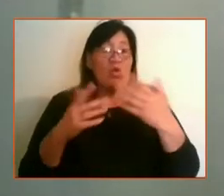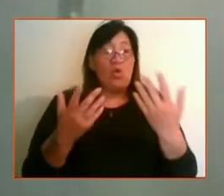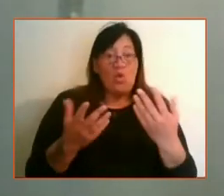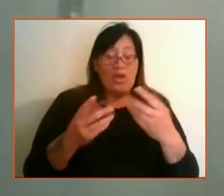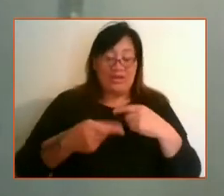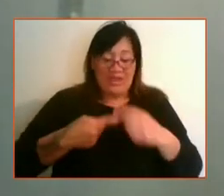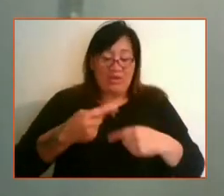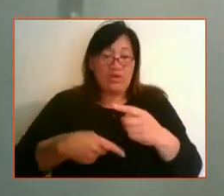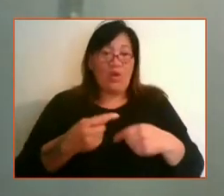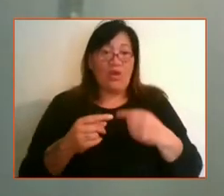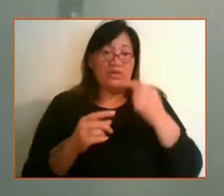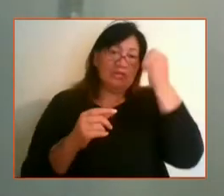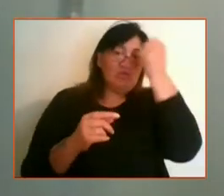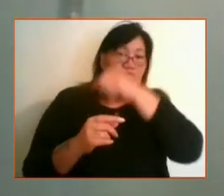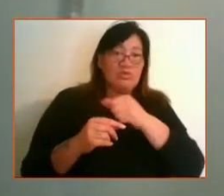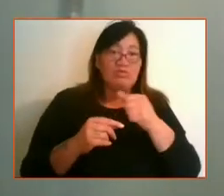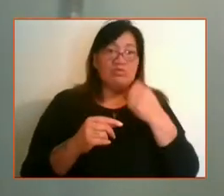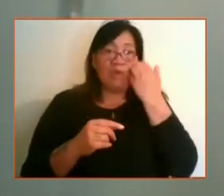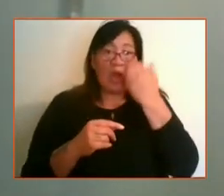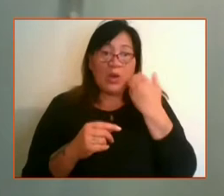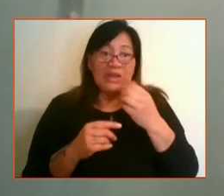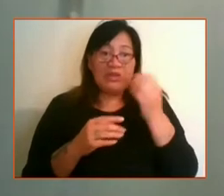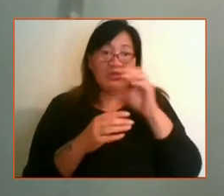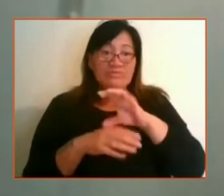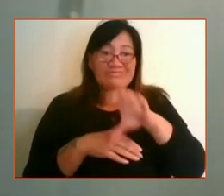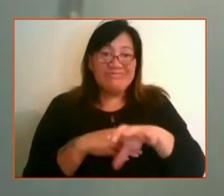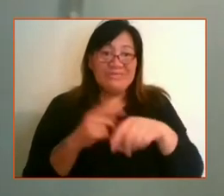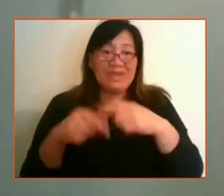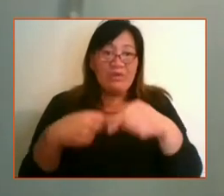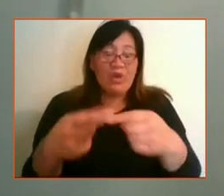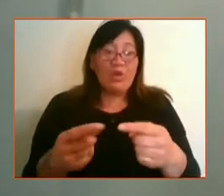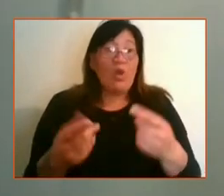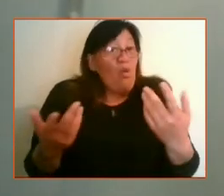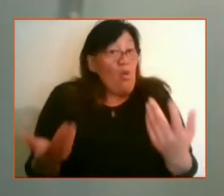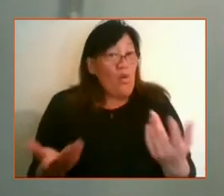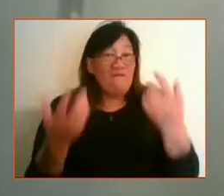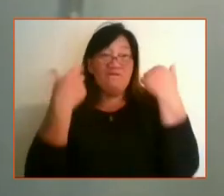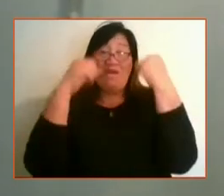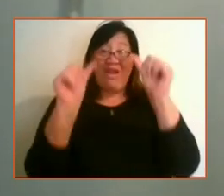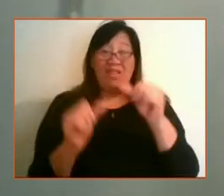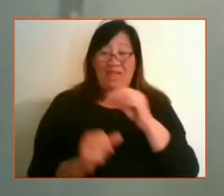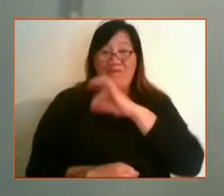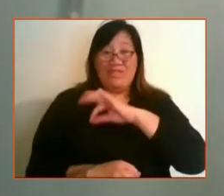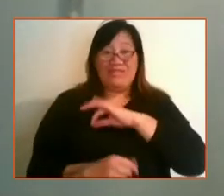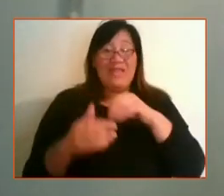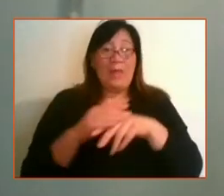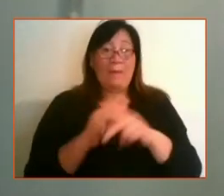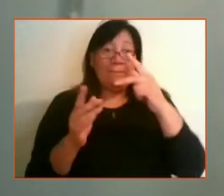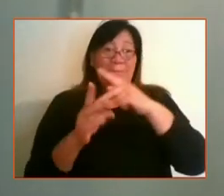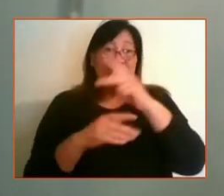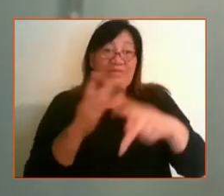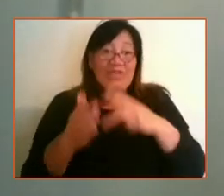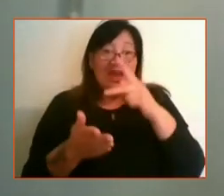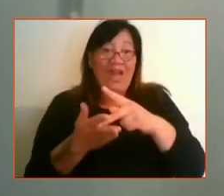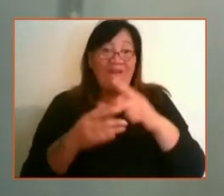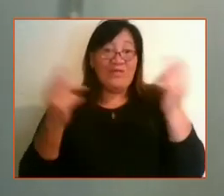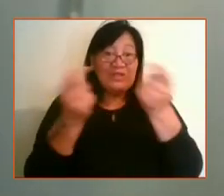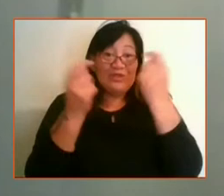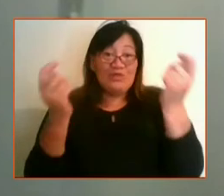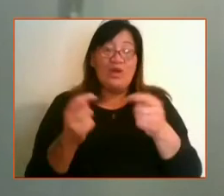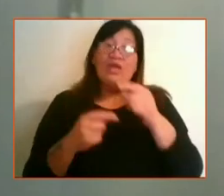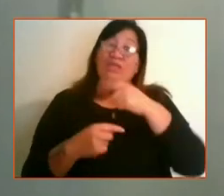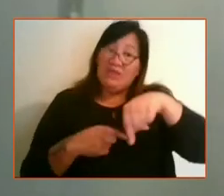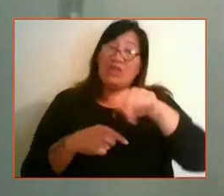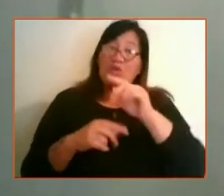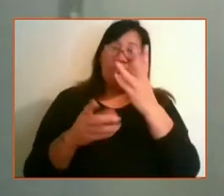investment in Mātauranga Māori, the investment that we have finally made in our Pasifika festivals, all of that is a plan moving